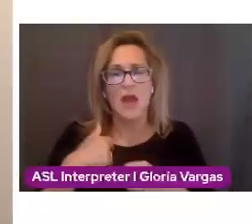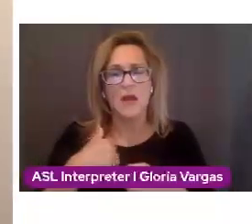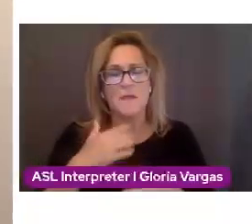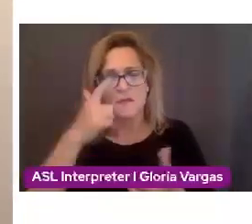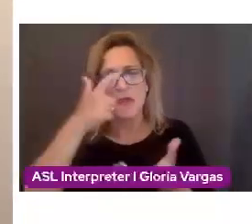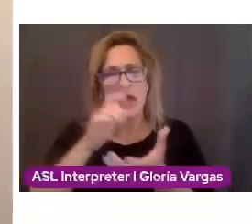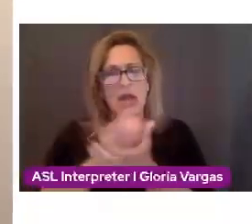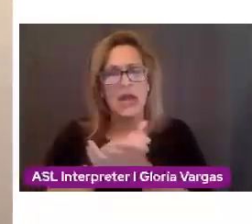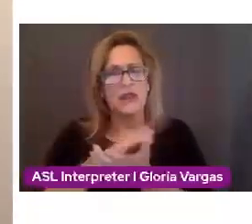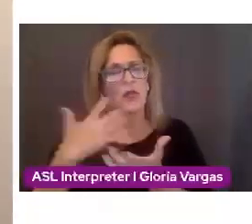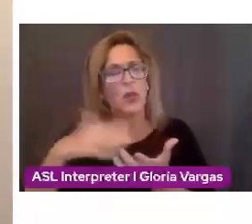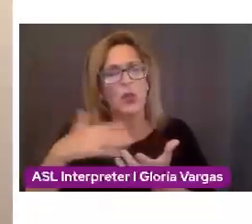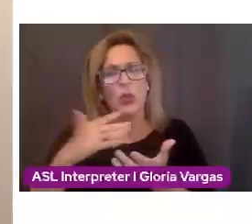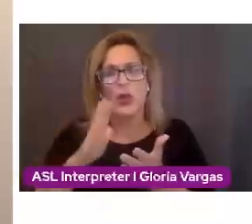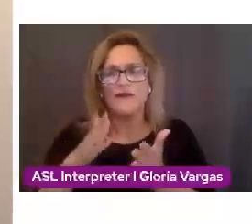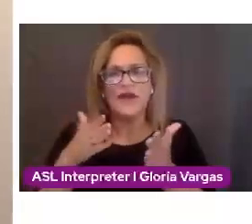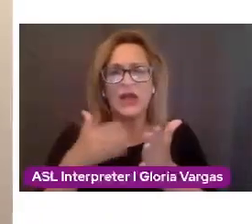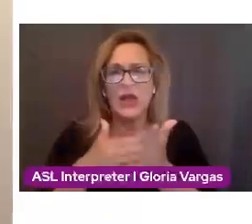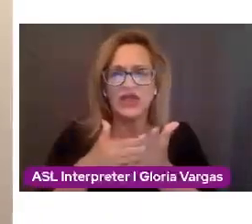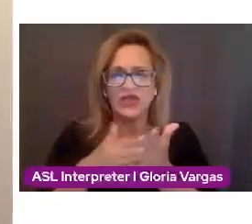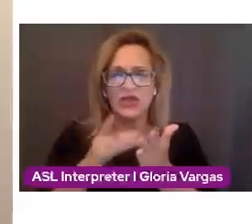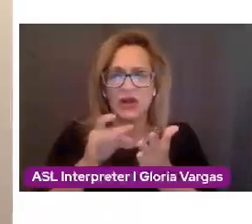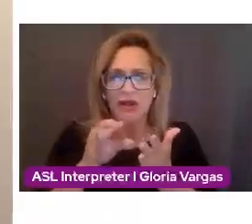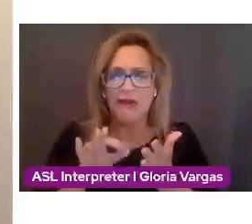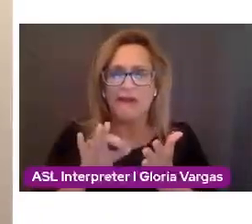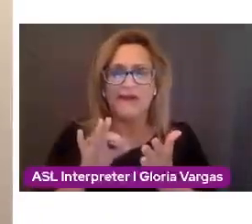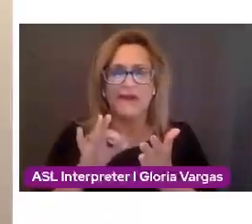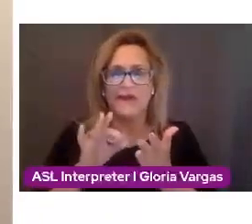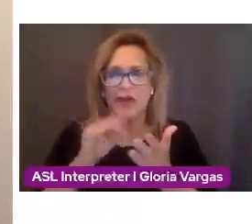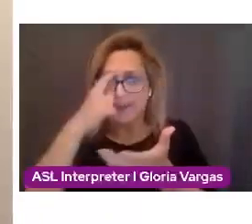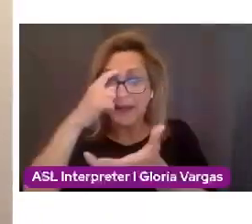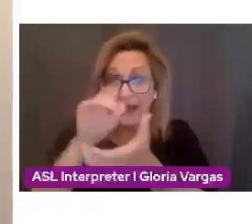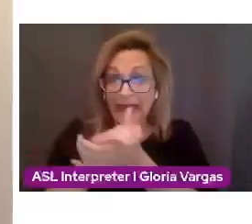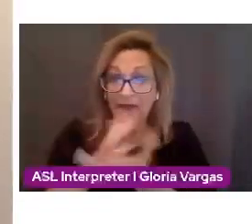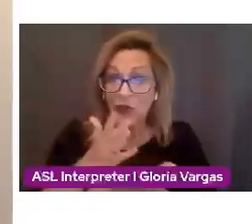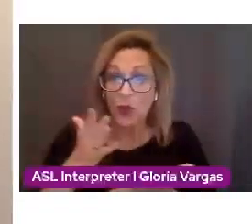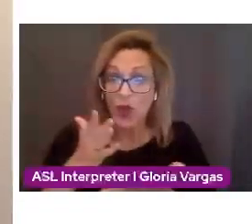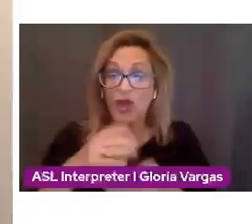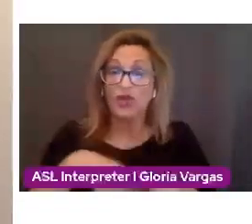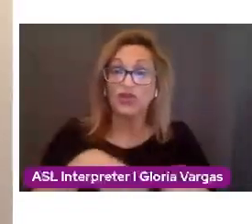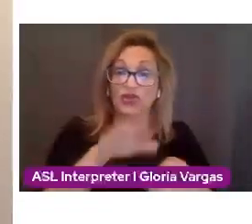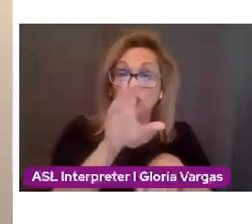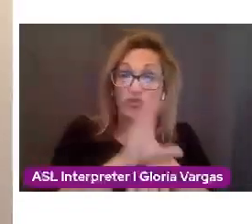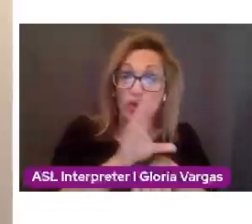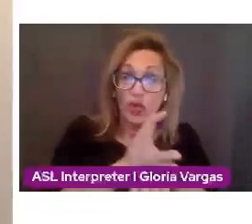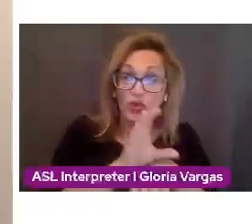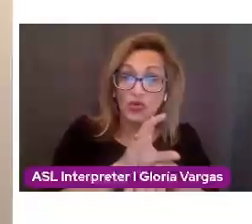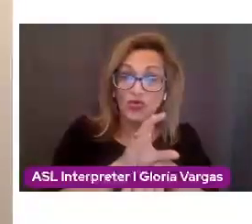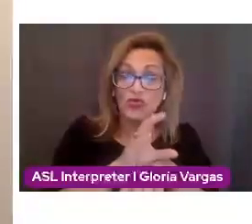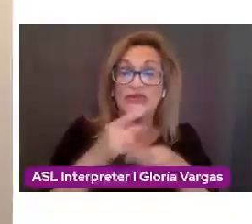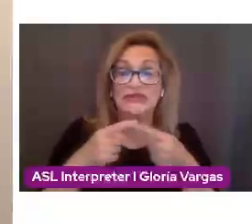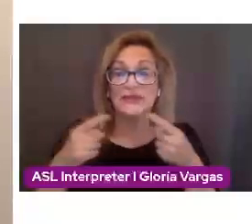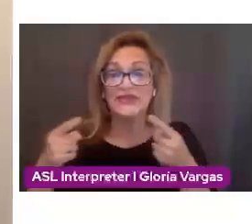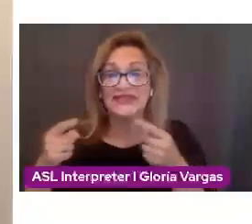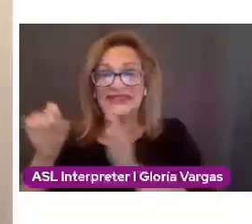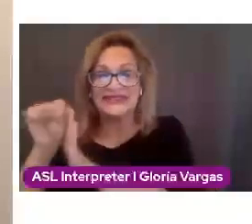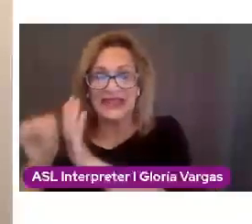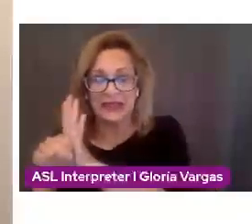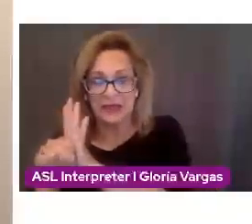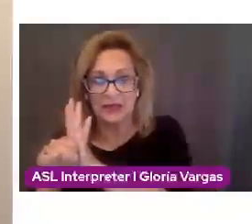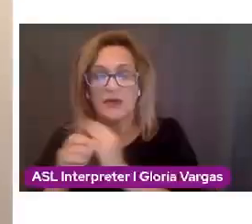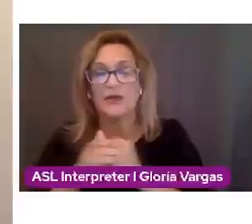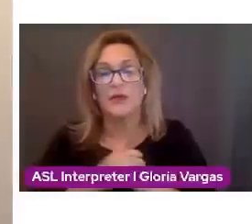of the separation of church and state. But what we have here is a rogue court. You have several members